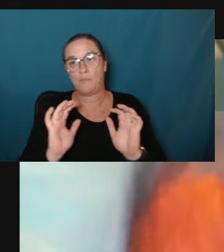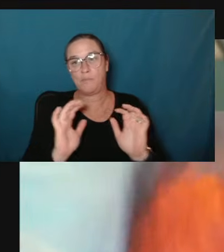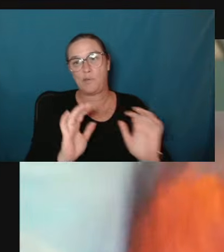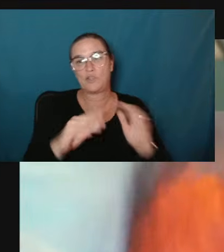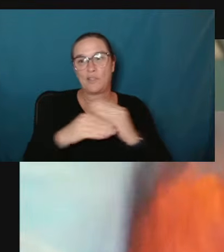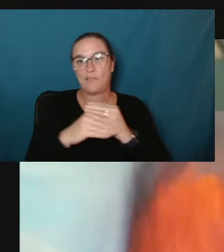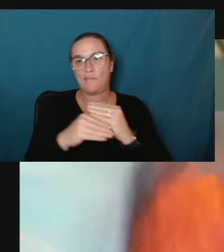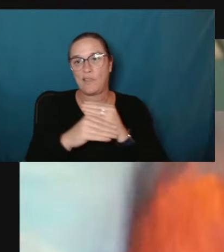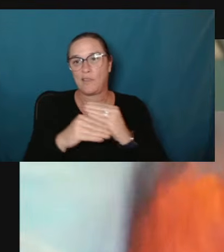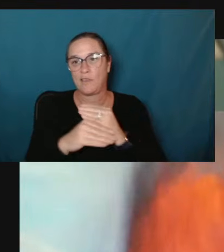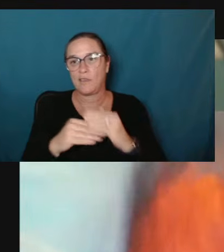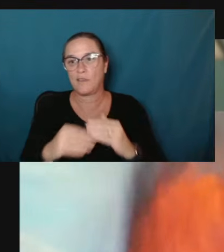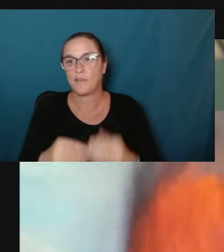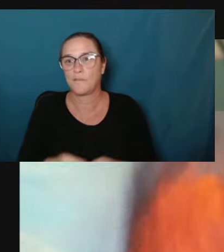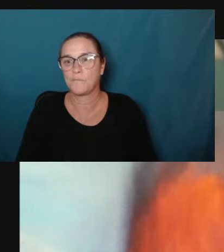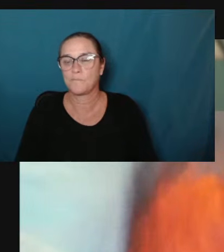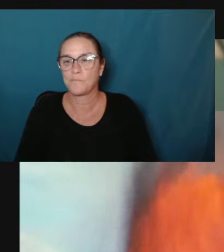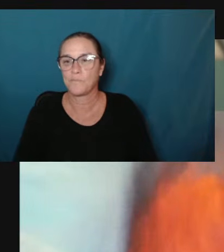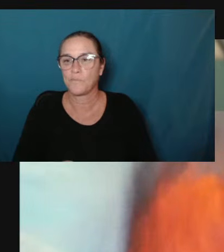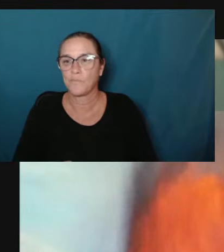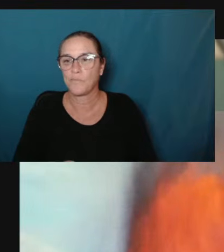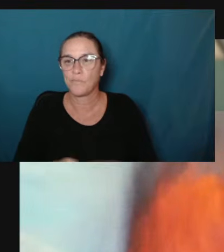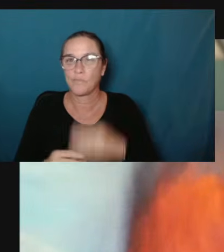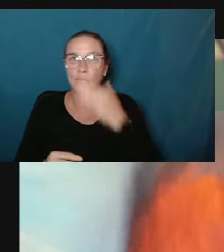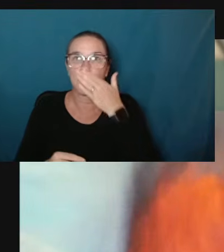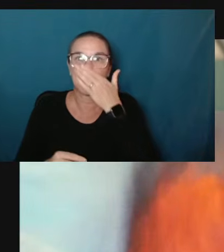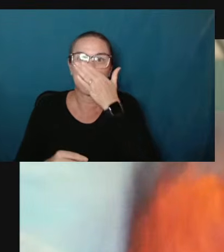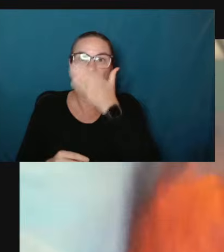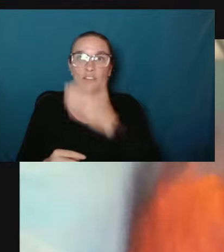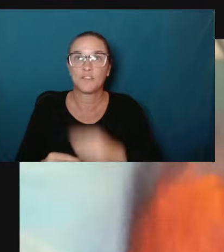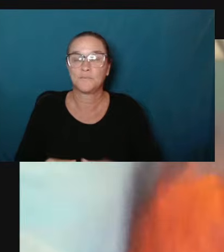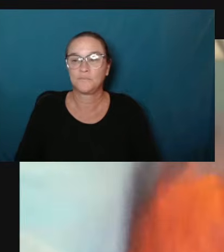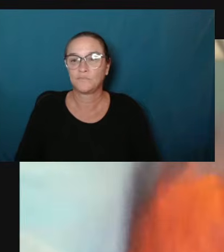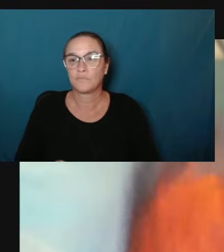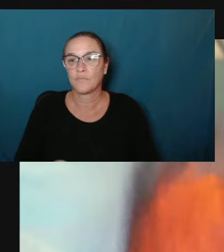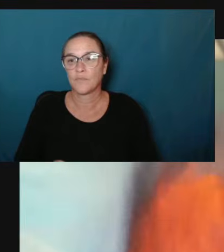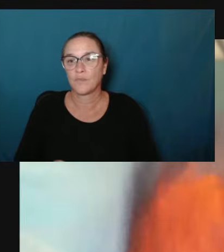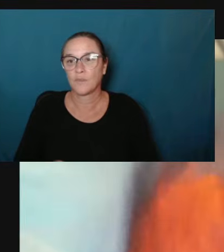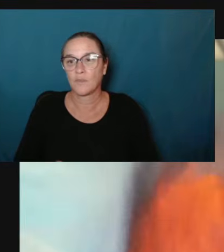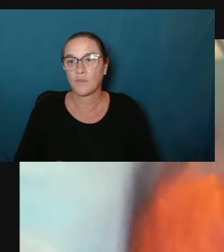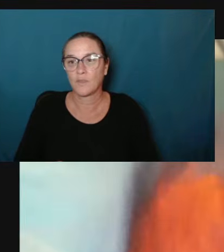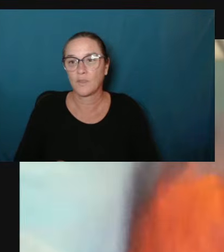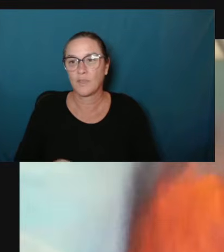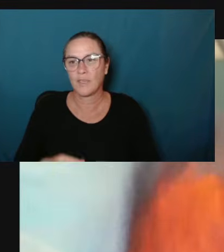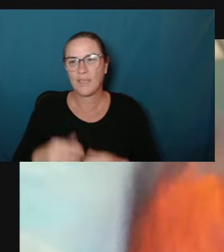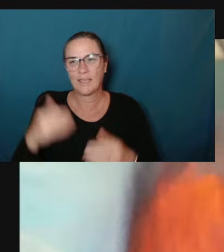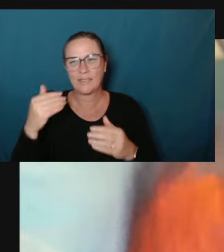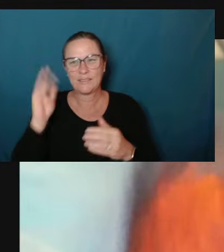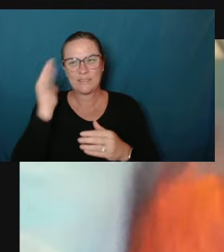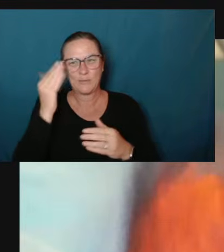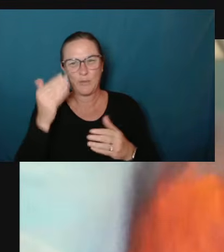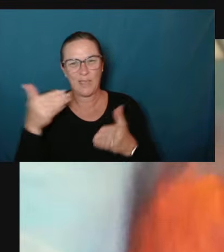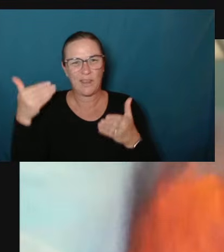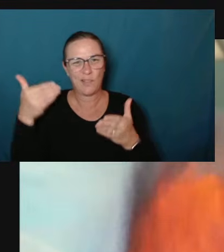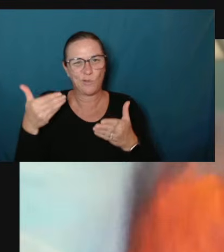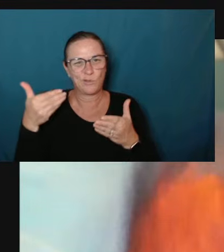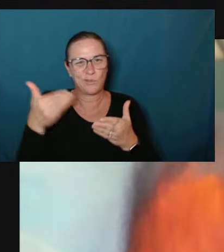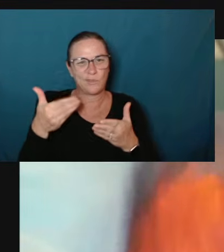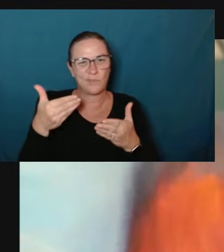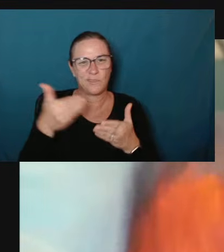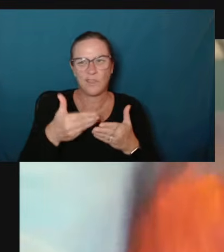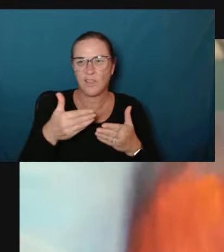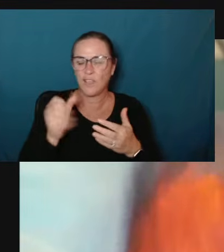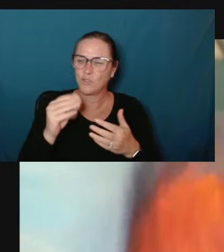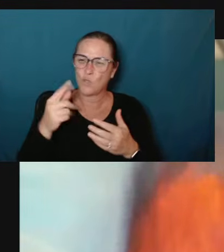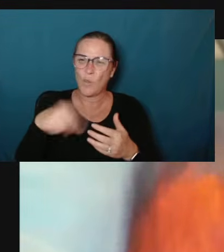would expect the ocean to keep moving away, the coastline. But in fact, it seemed to be getting closer, which they were confused